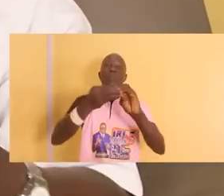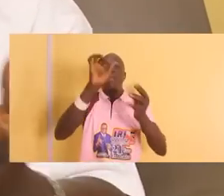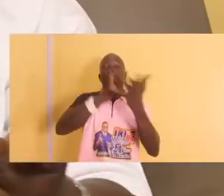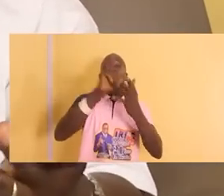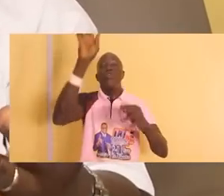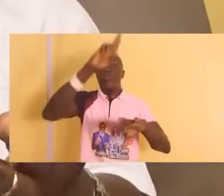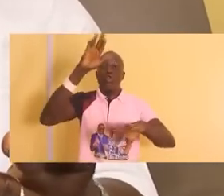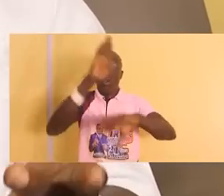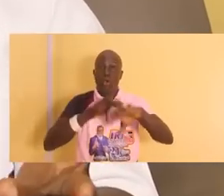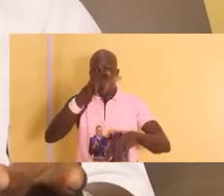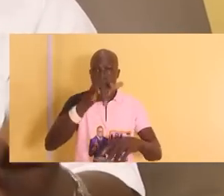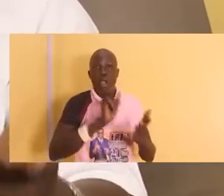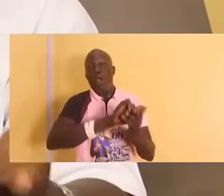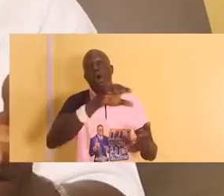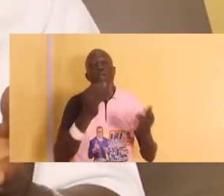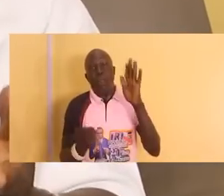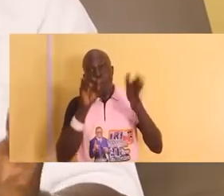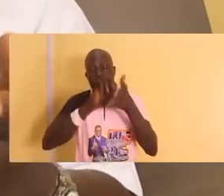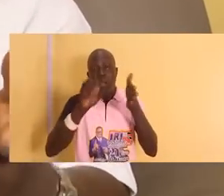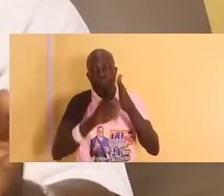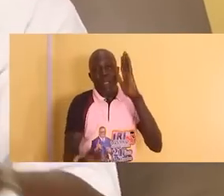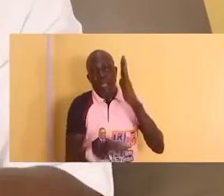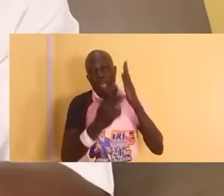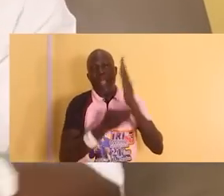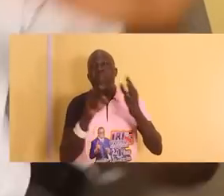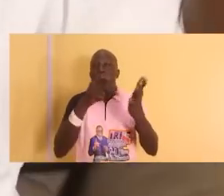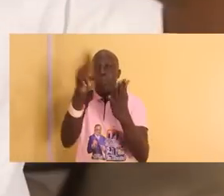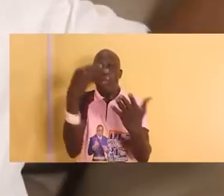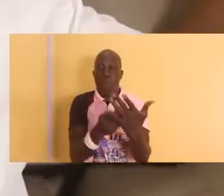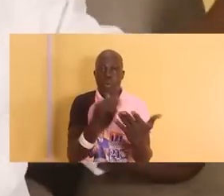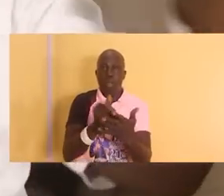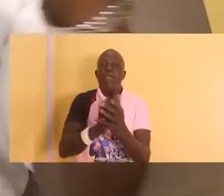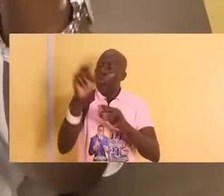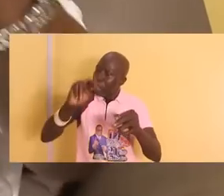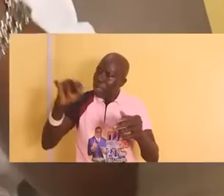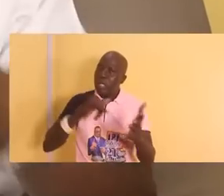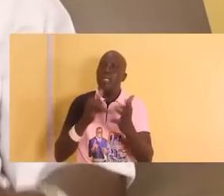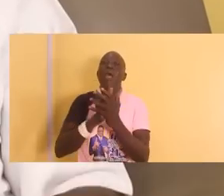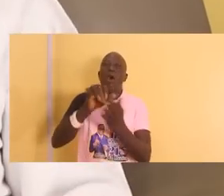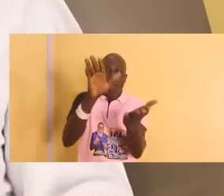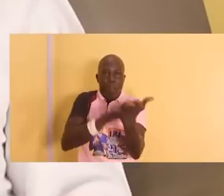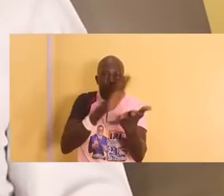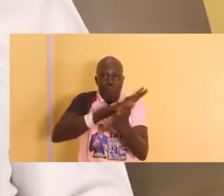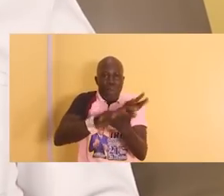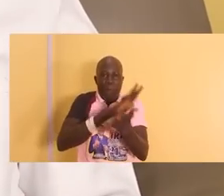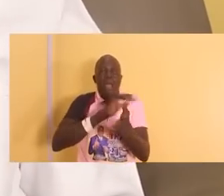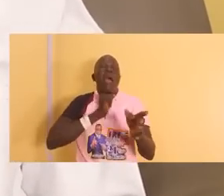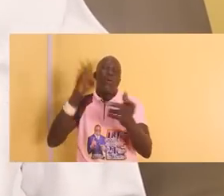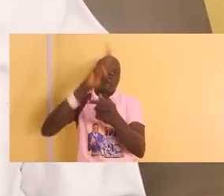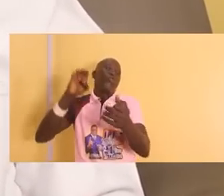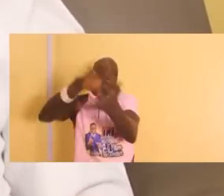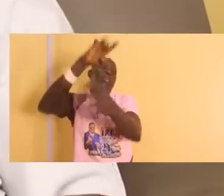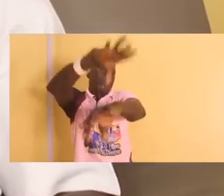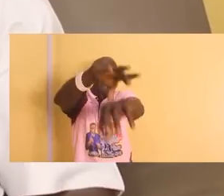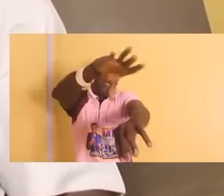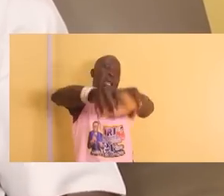pay. The number they used to call. At the bank account. Tell us what you did. Oh, Nadillo, that's all. Receive there. I know my mom will